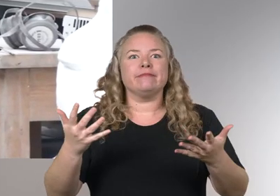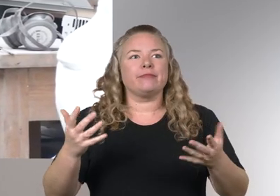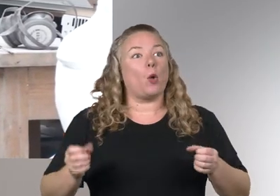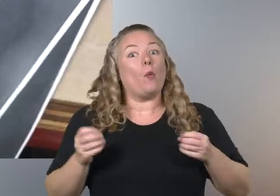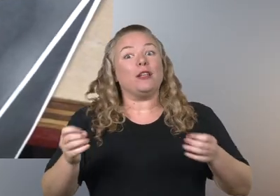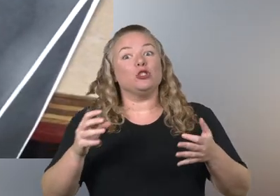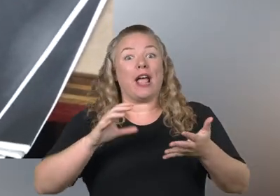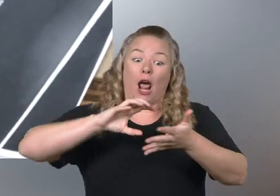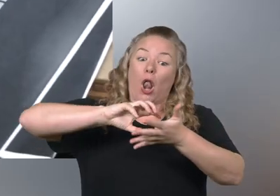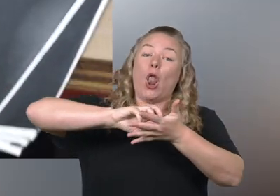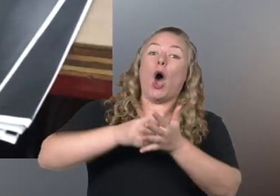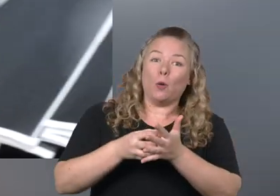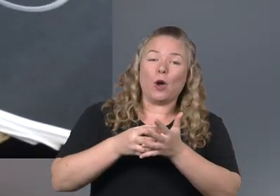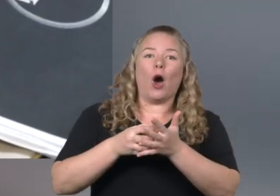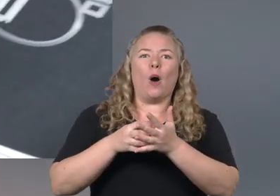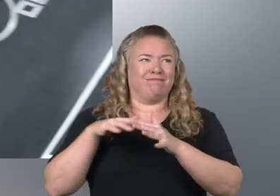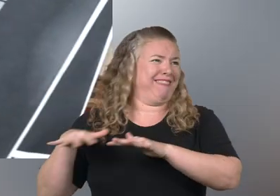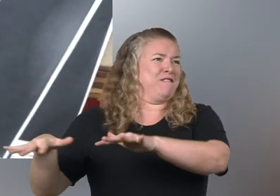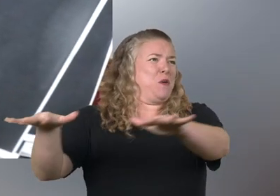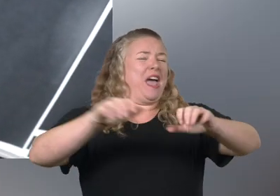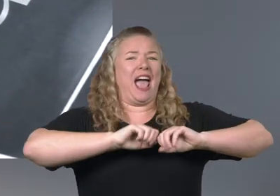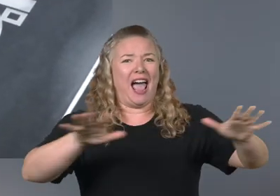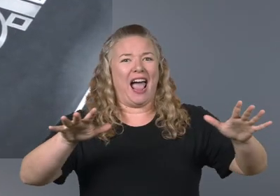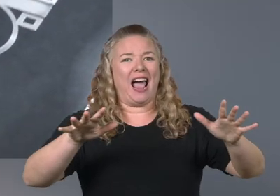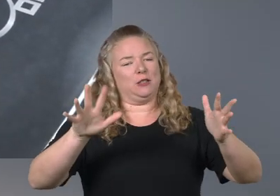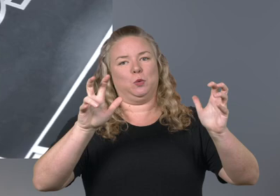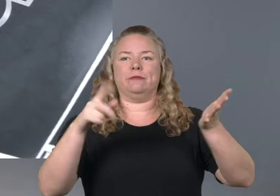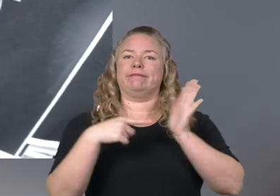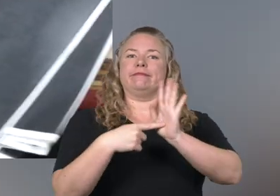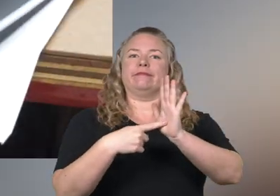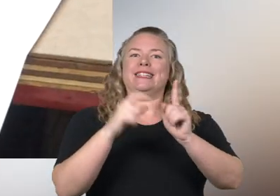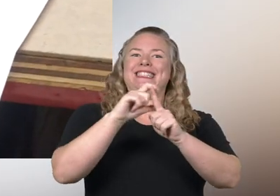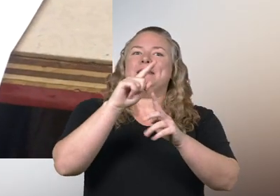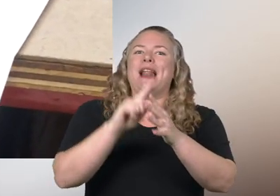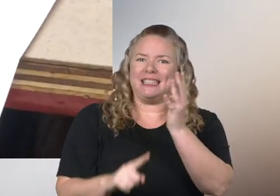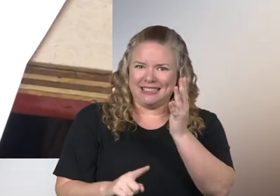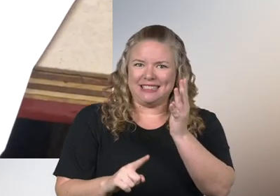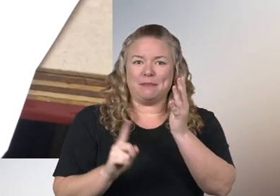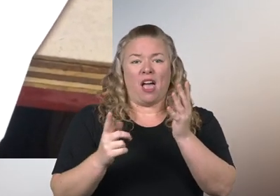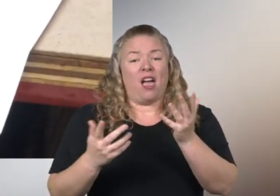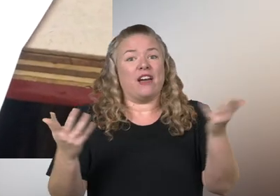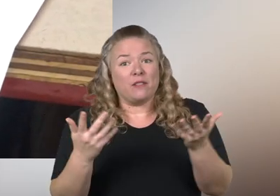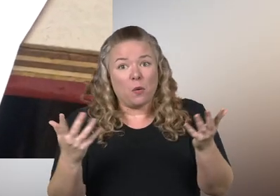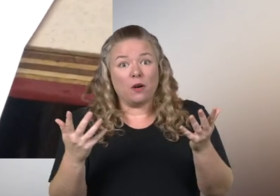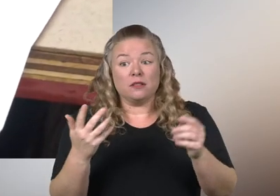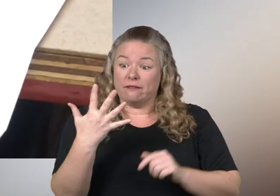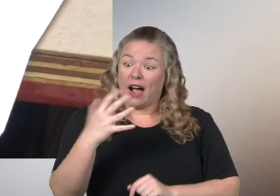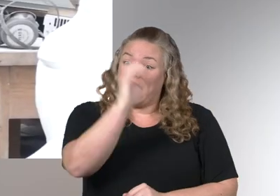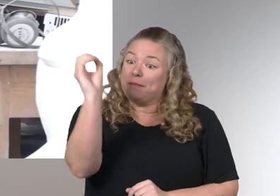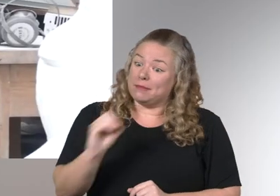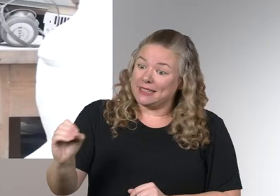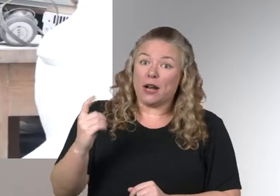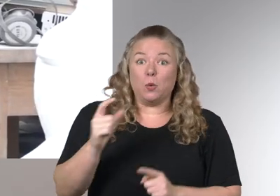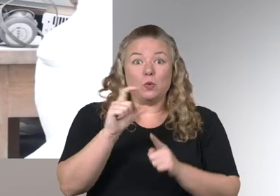we've got this sort of ubiquitous wheelchair logo that signifies disability, and of course only something